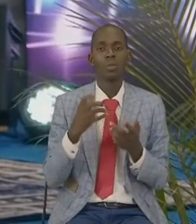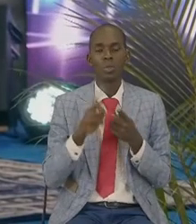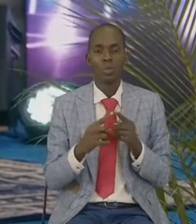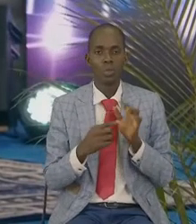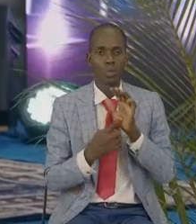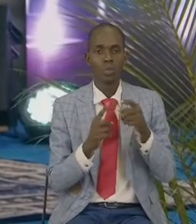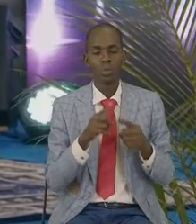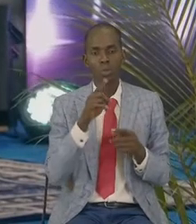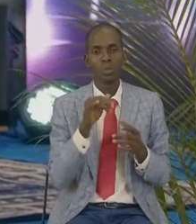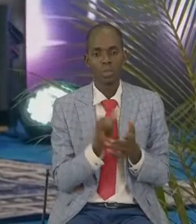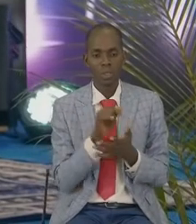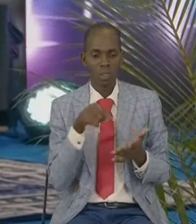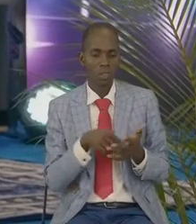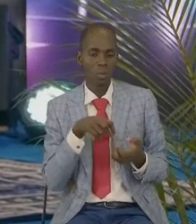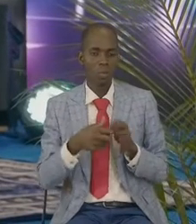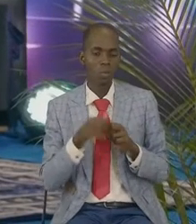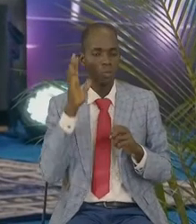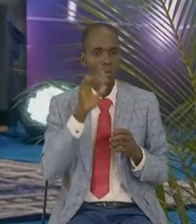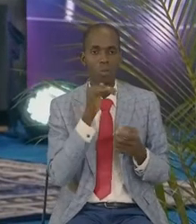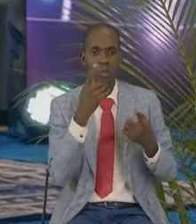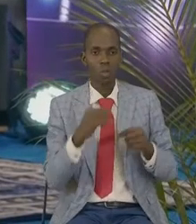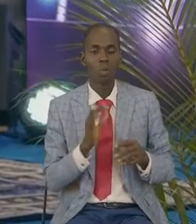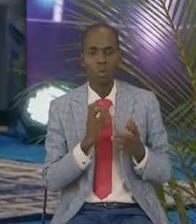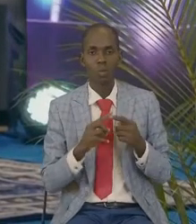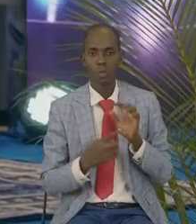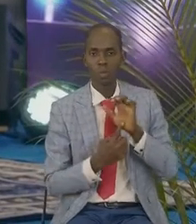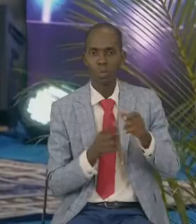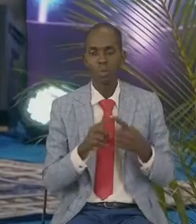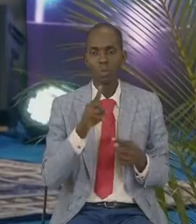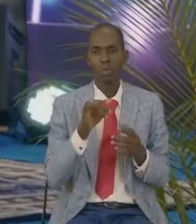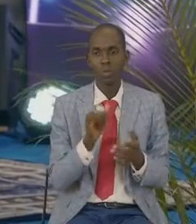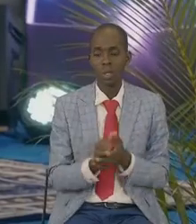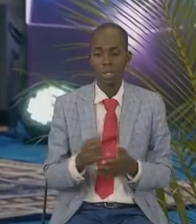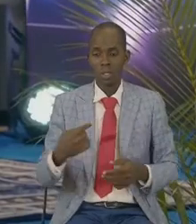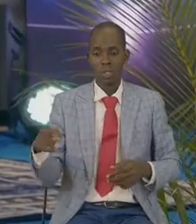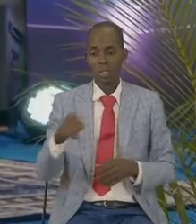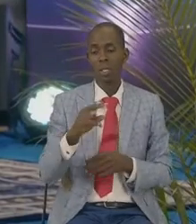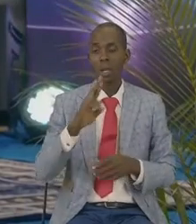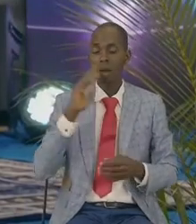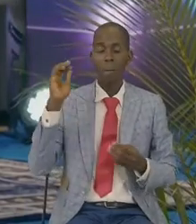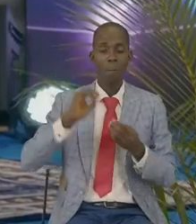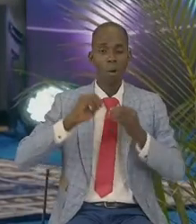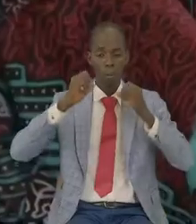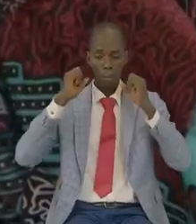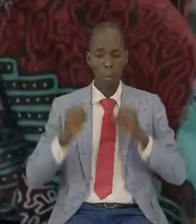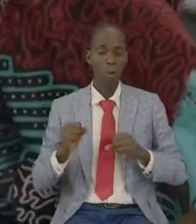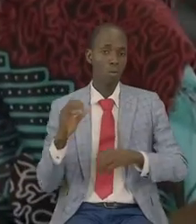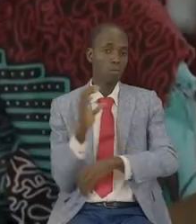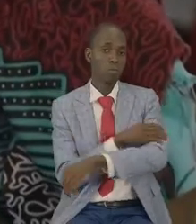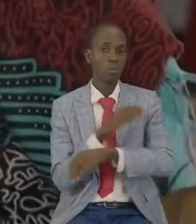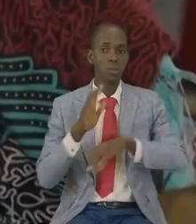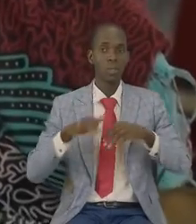but they are more powerful than God, and he'll put that on you. It will not happen.